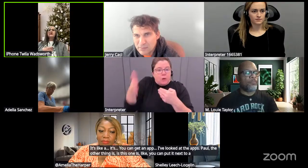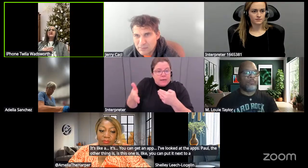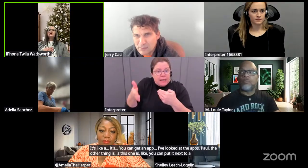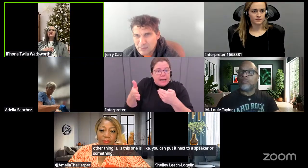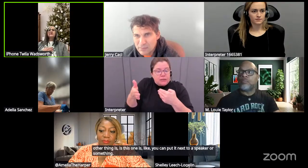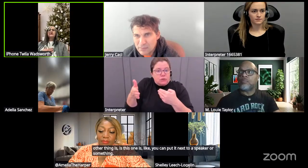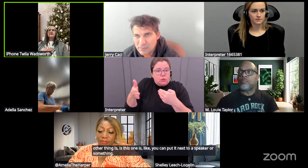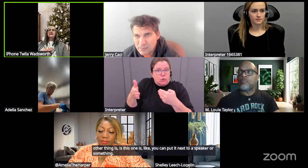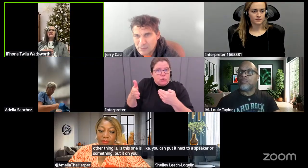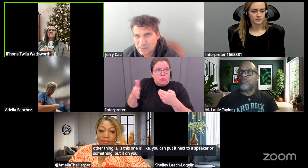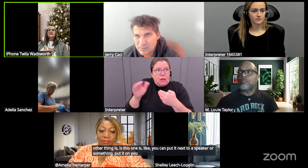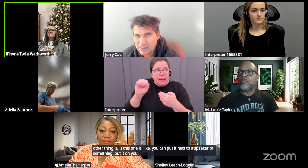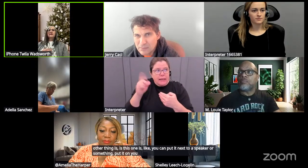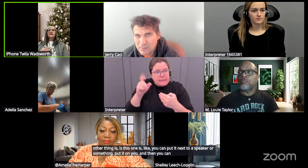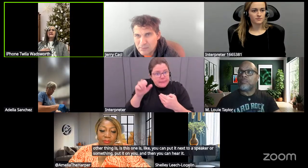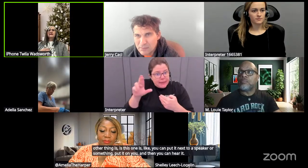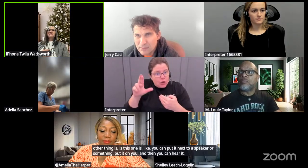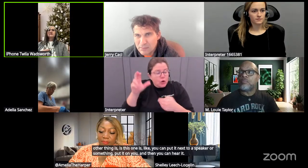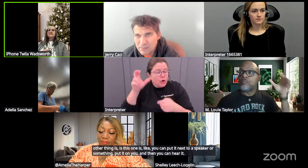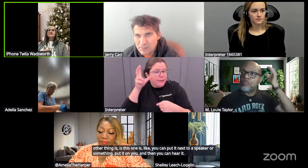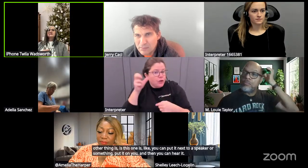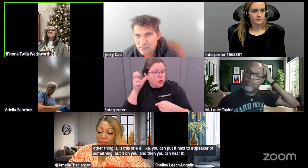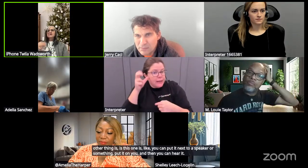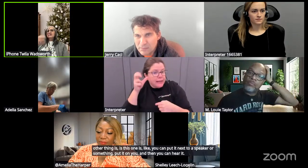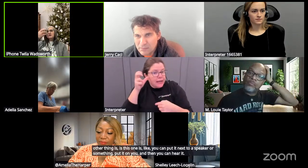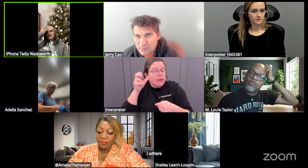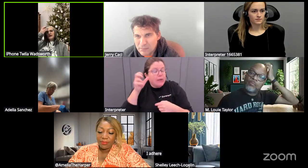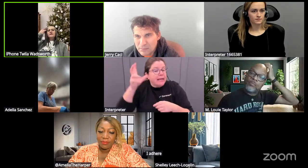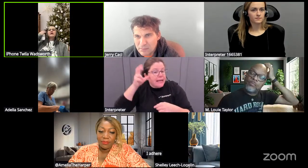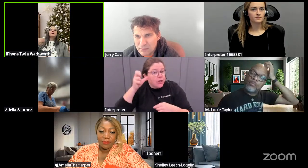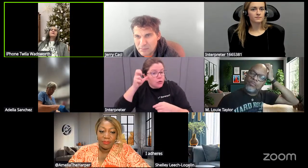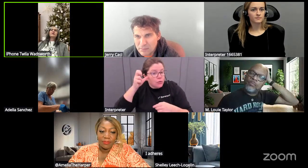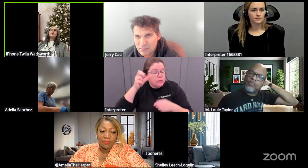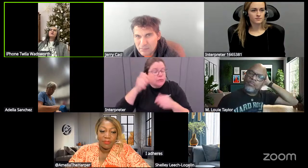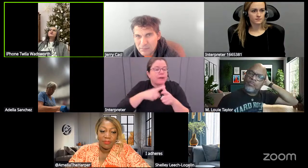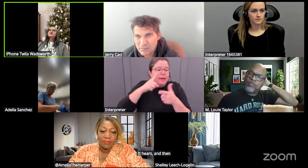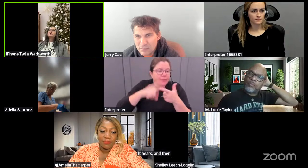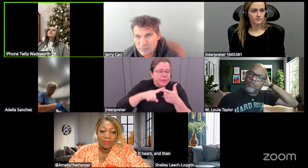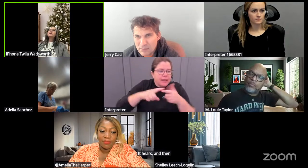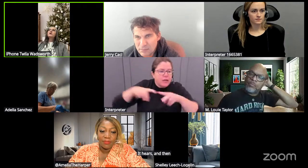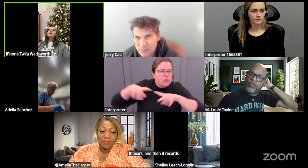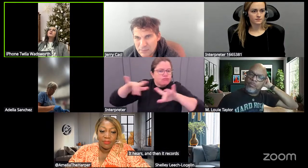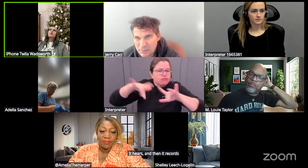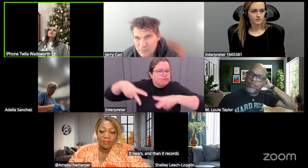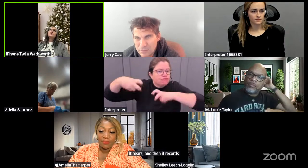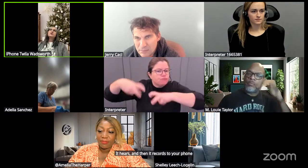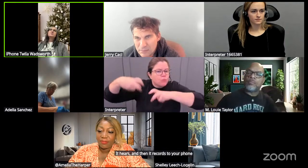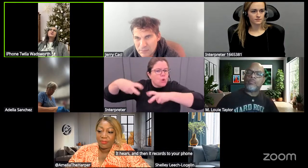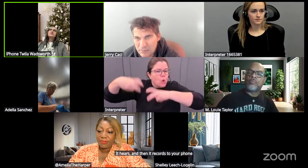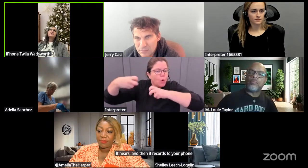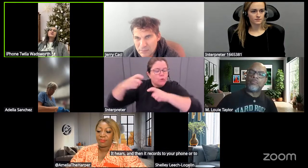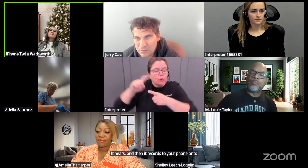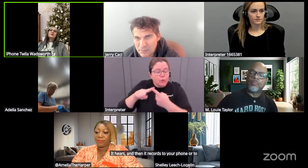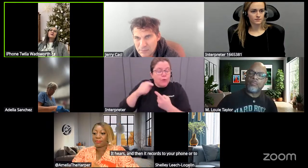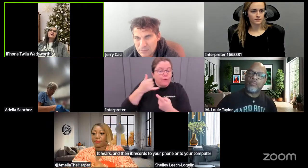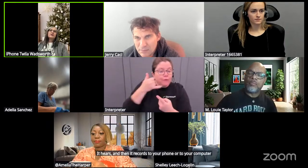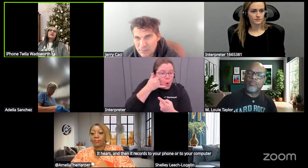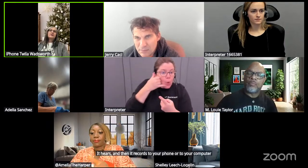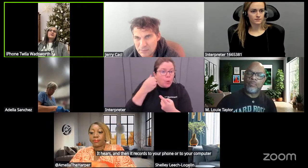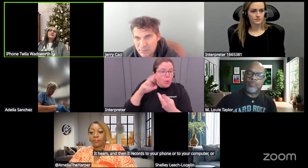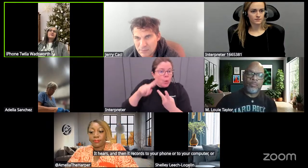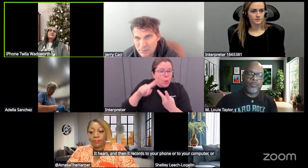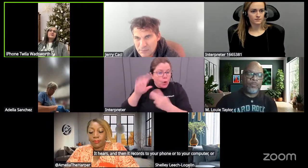put it on you, and then you can hear it, or it hears, and then it records to your phone or to your computer,